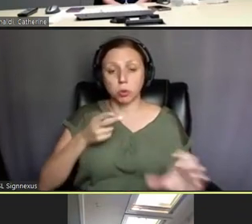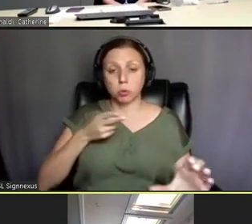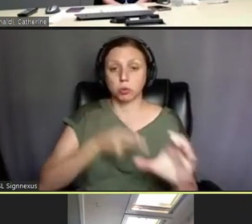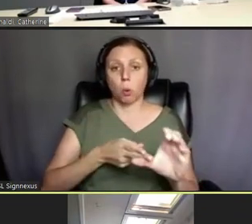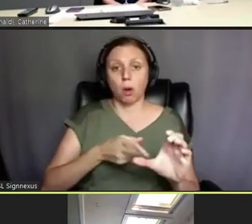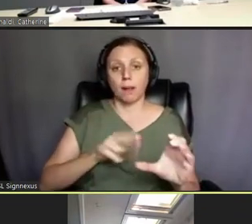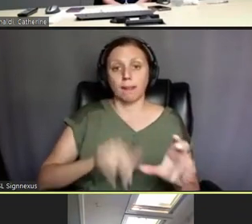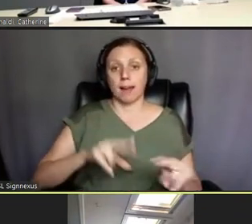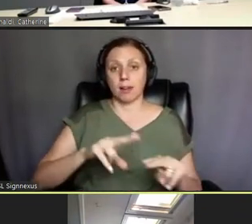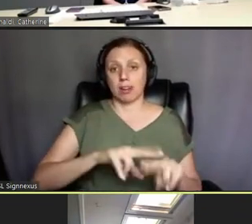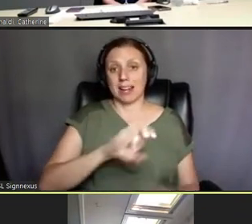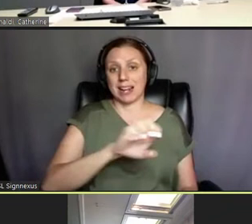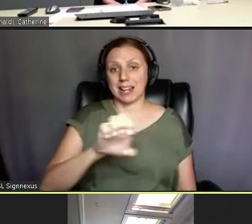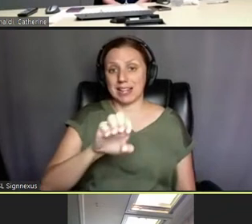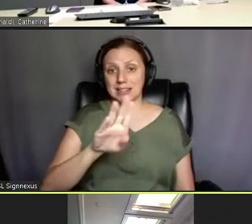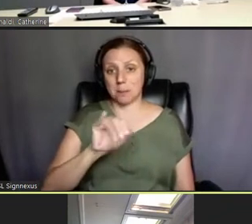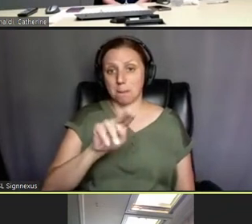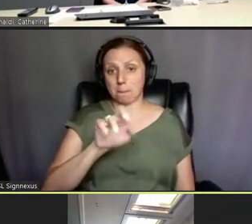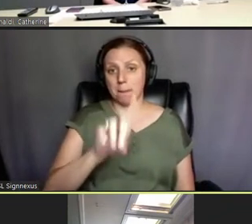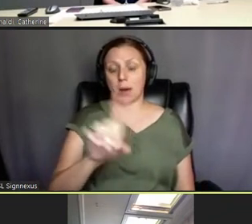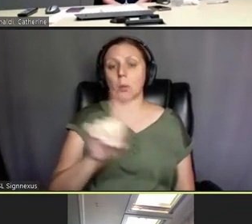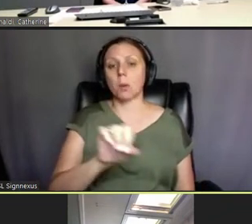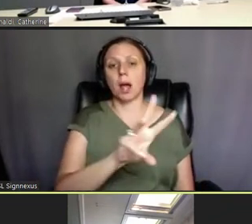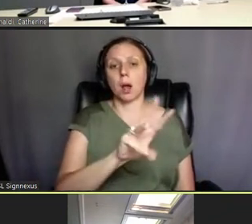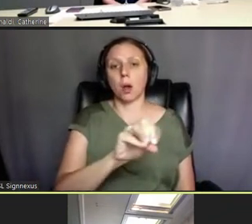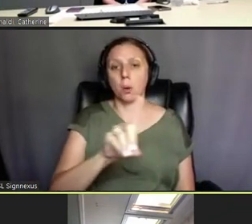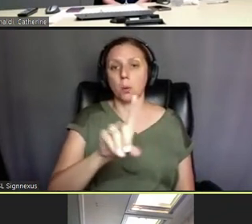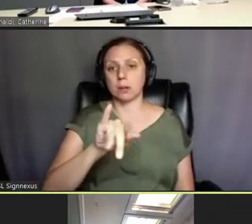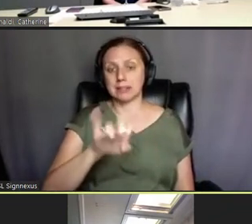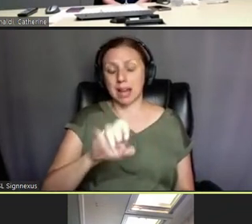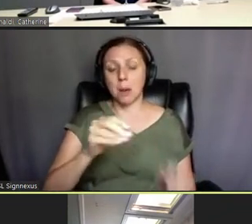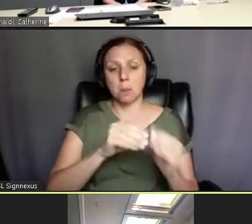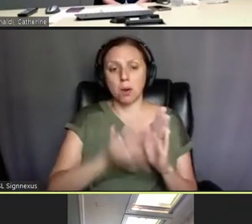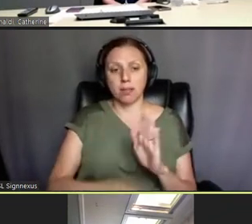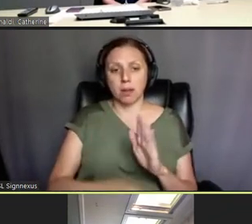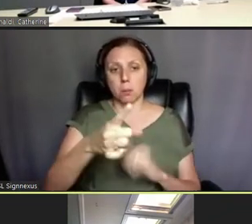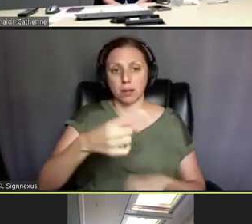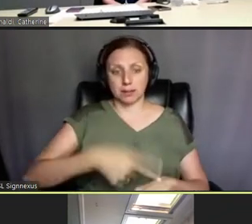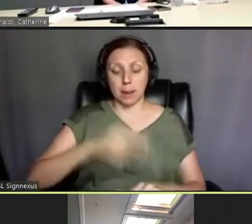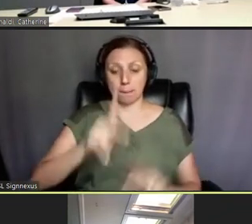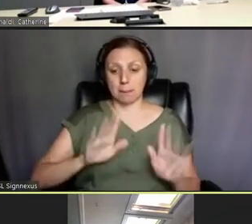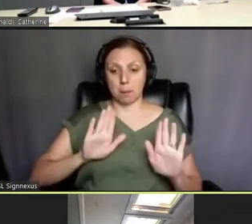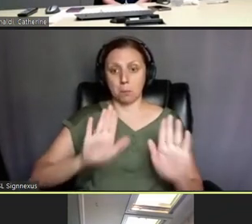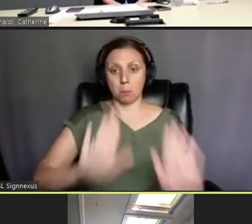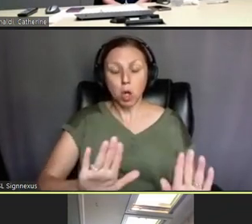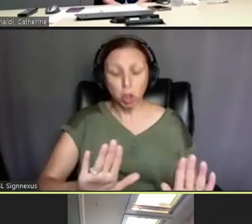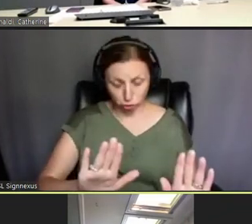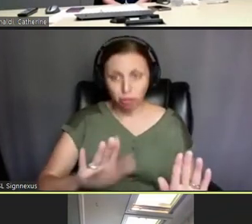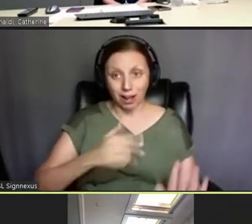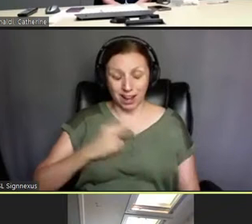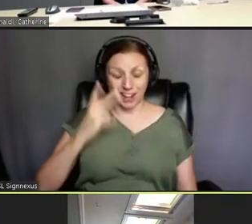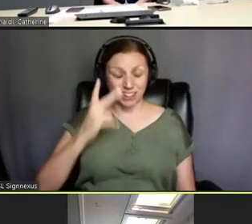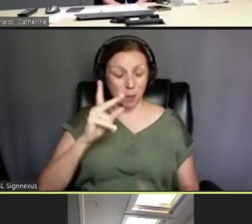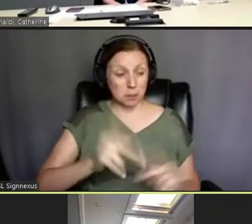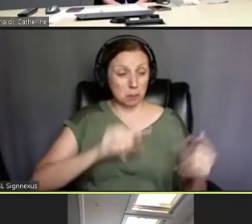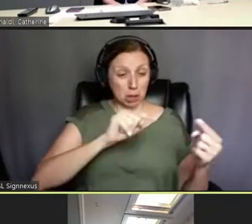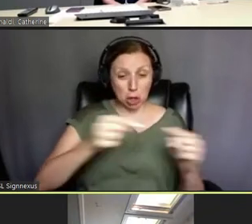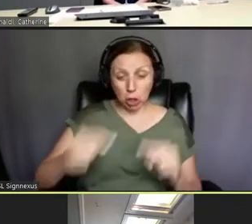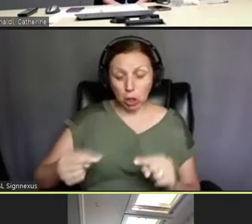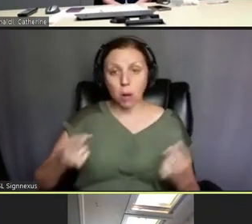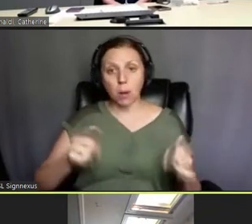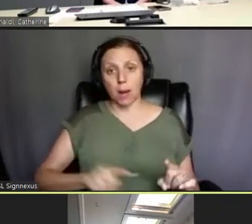evening rush hour at Woodside. And more than once, I witnessed injuries due to people pushing and shoving. I also noticed a lack of fare